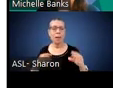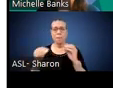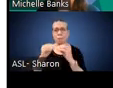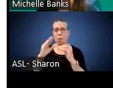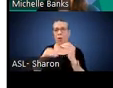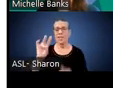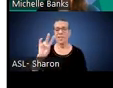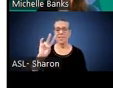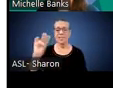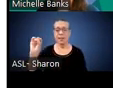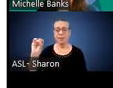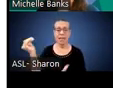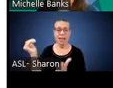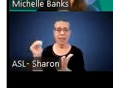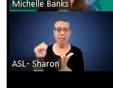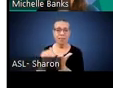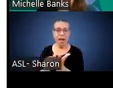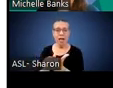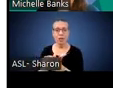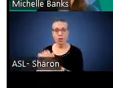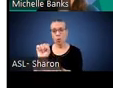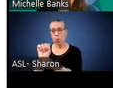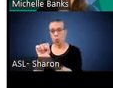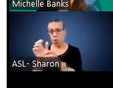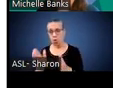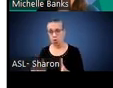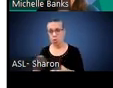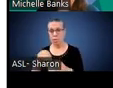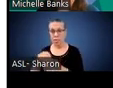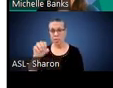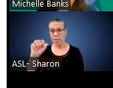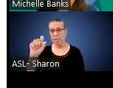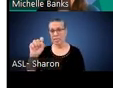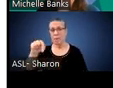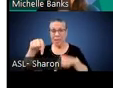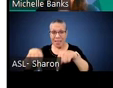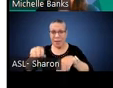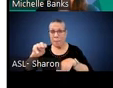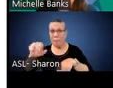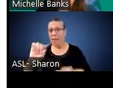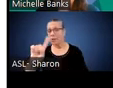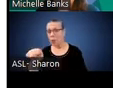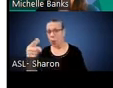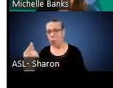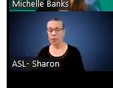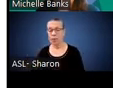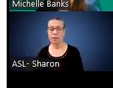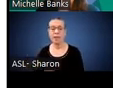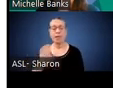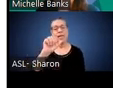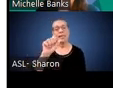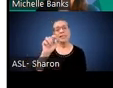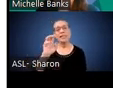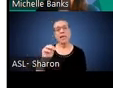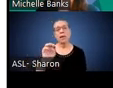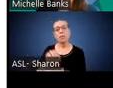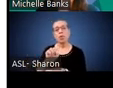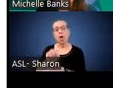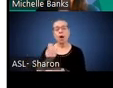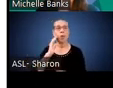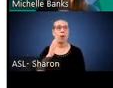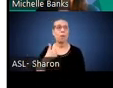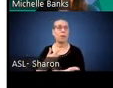70,000 workers in STEM occupations in Massachusetts. STEM jobs are expected to account